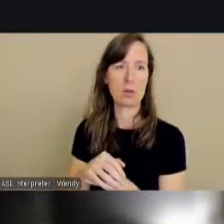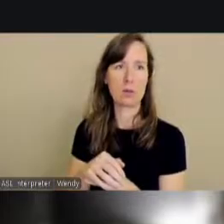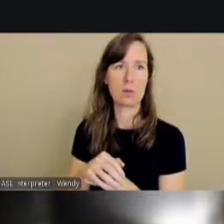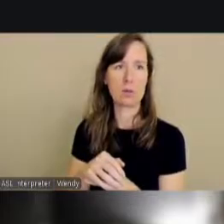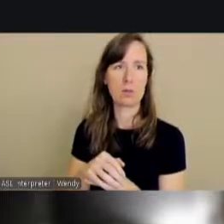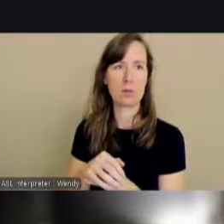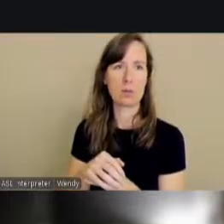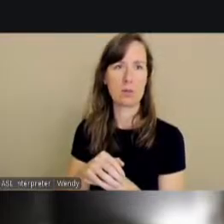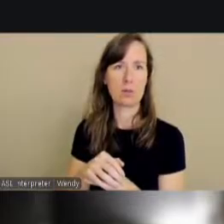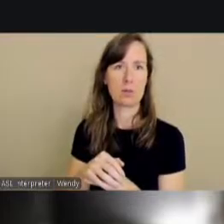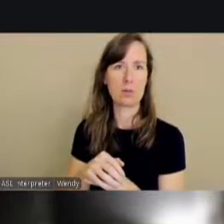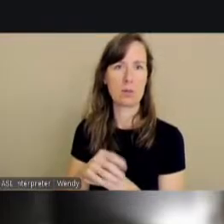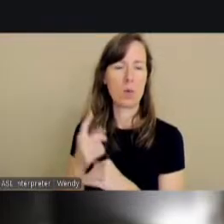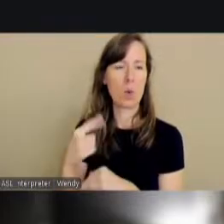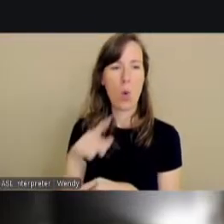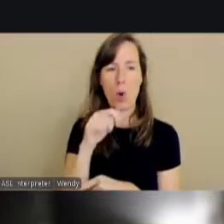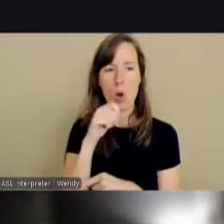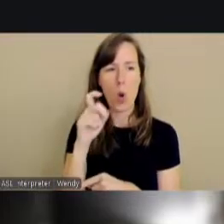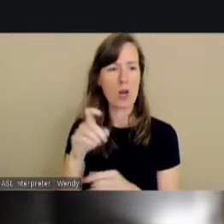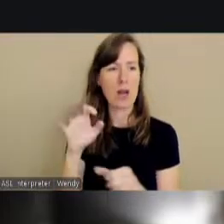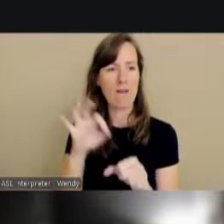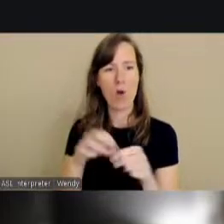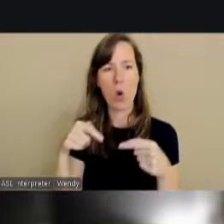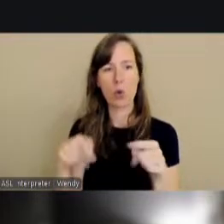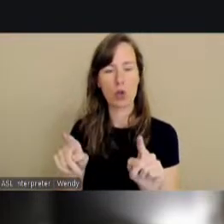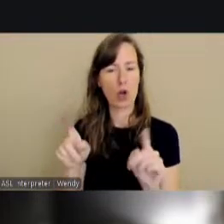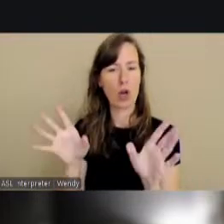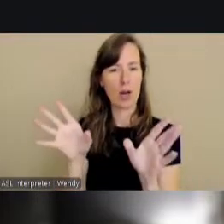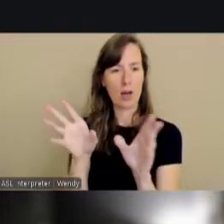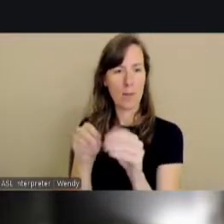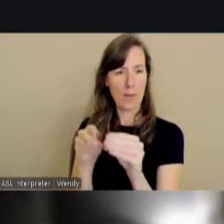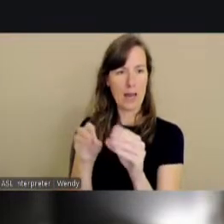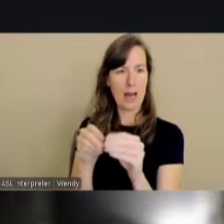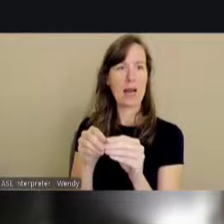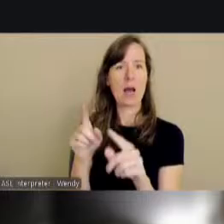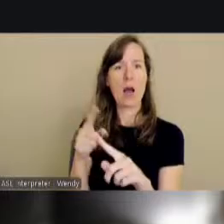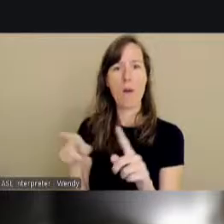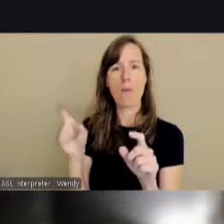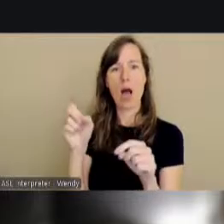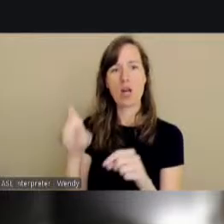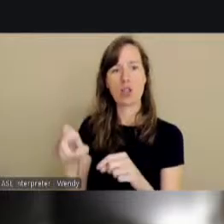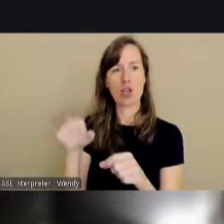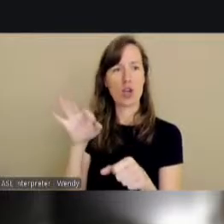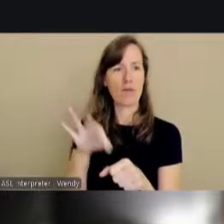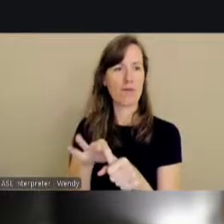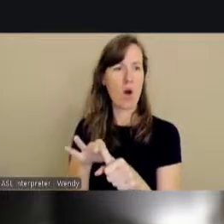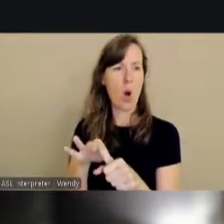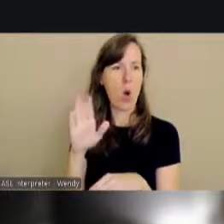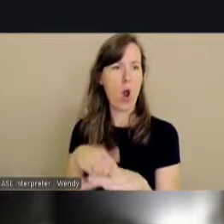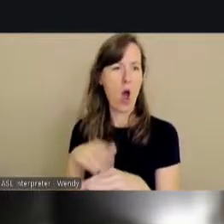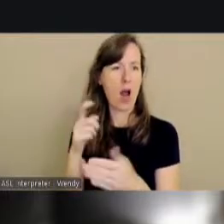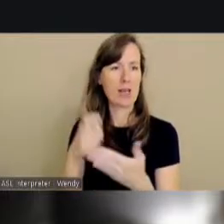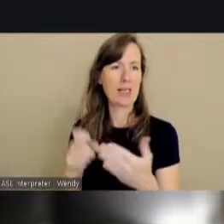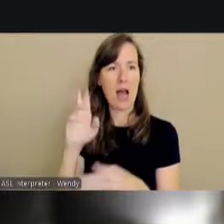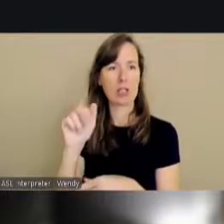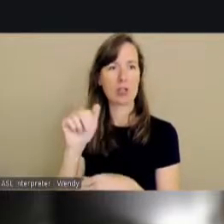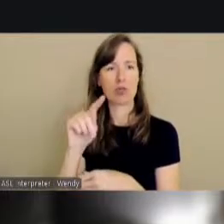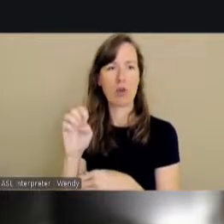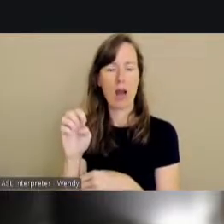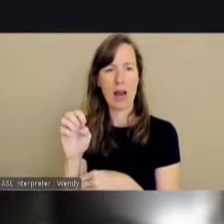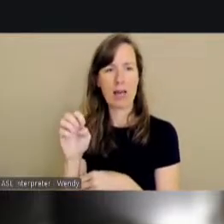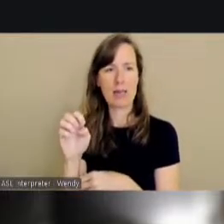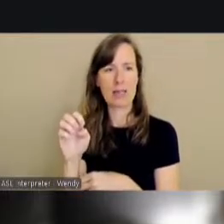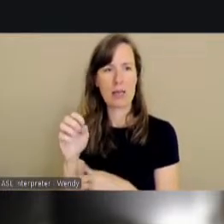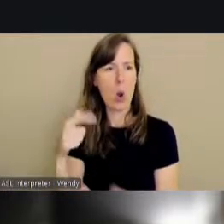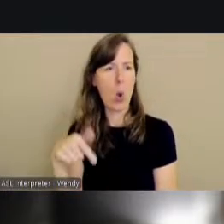Certainly we don't need to vote during a hearing, but perhaps we should vote on the tax rates, because we have